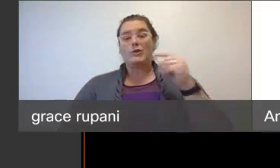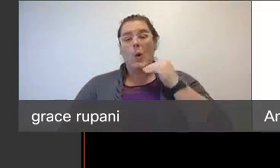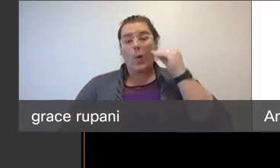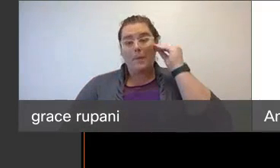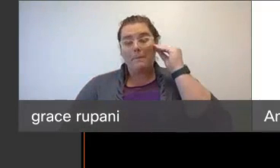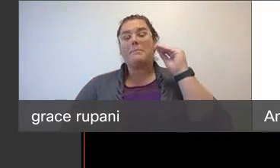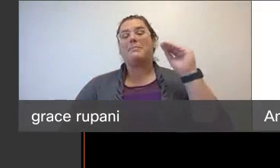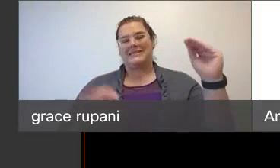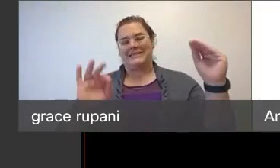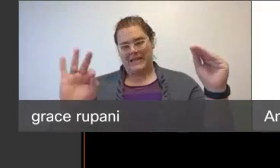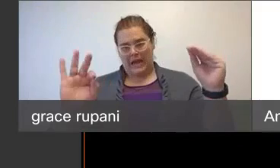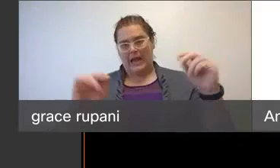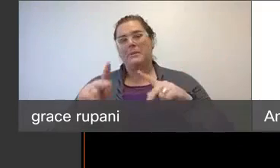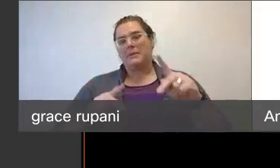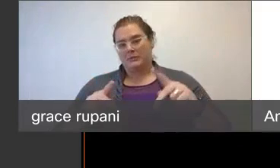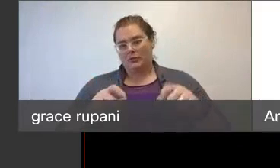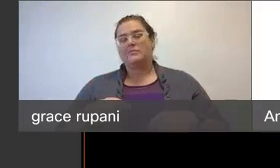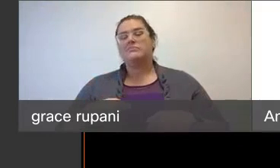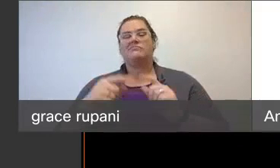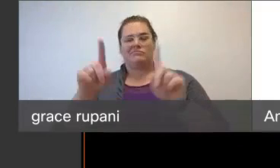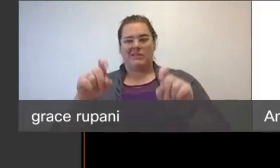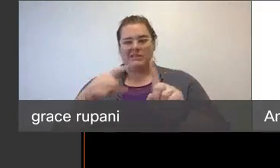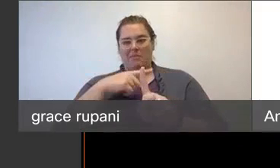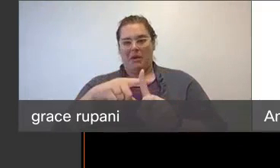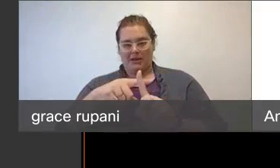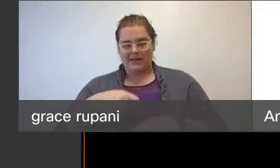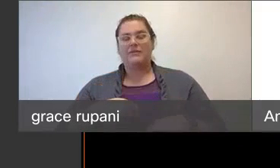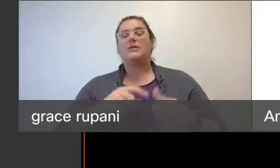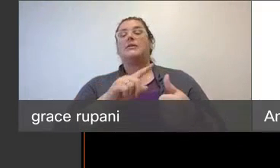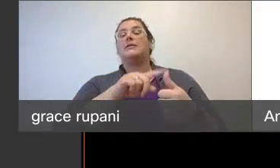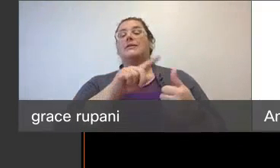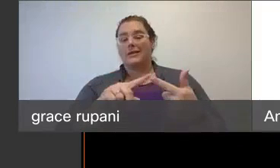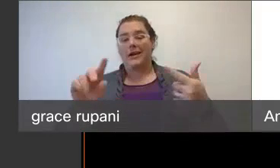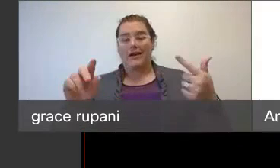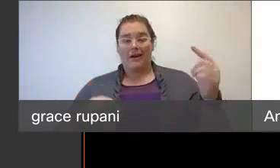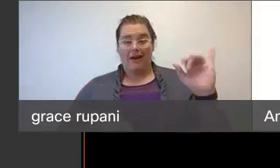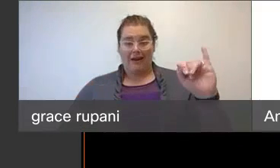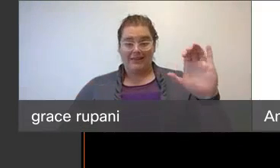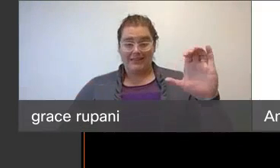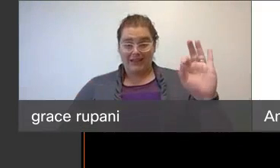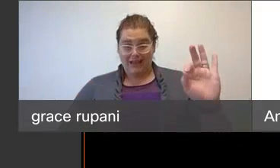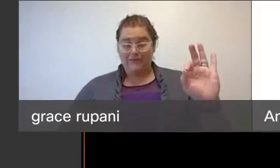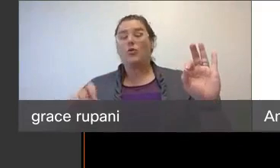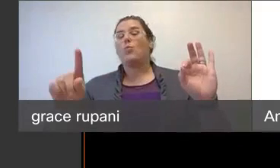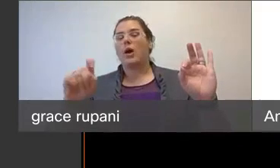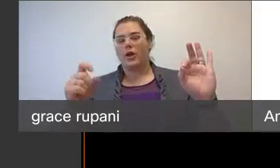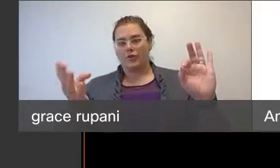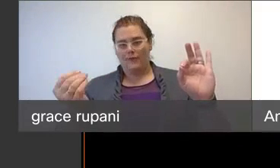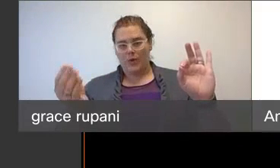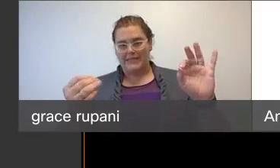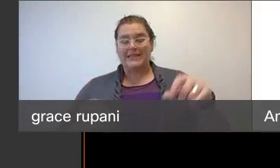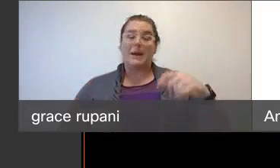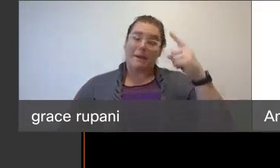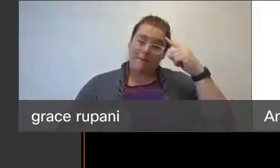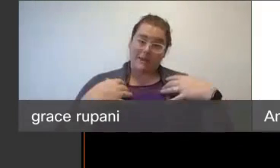9 people test positive for coronavirus. In intermediate care facilities, 114. In mental